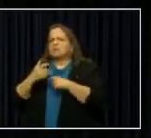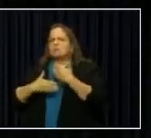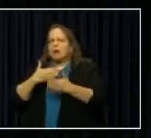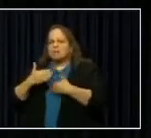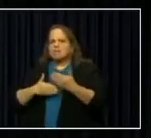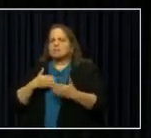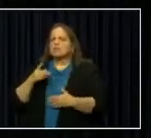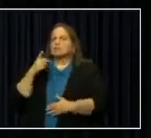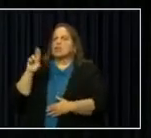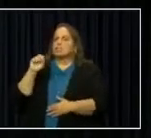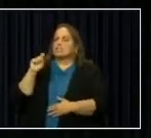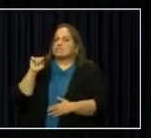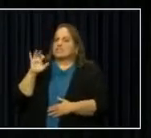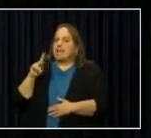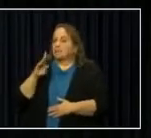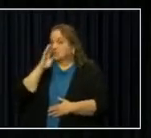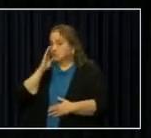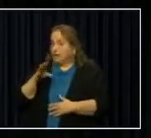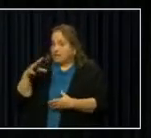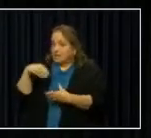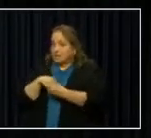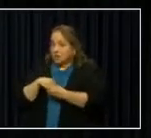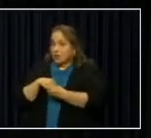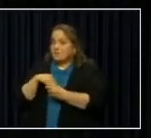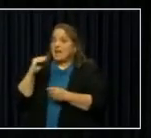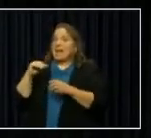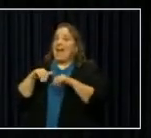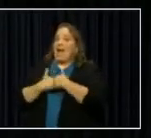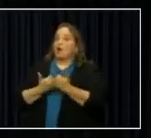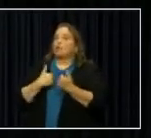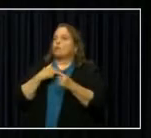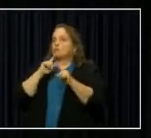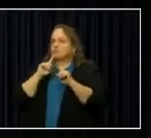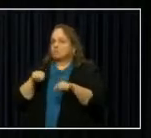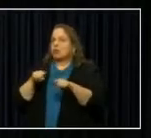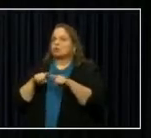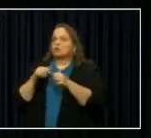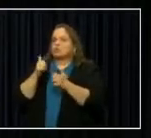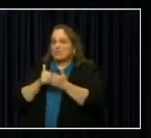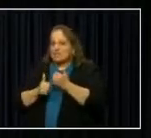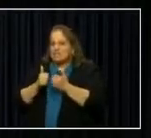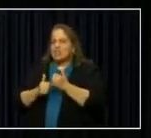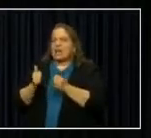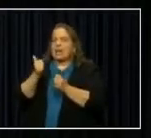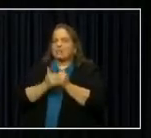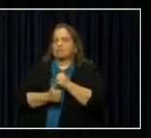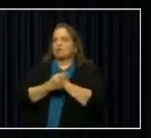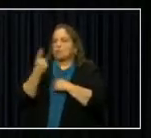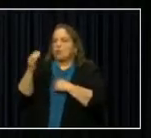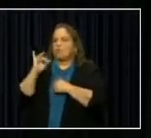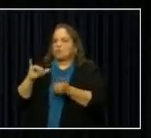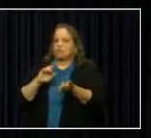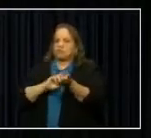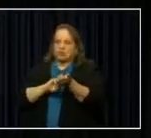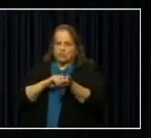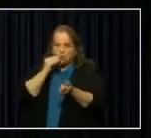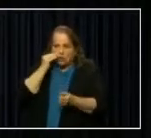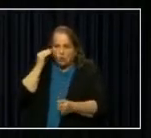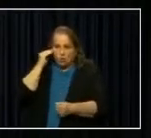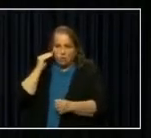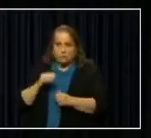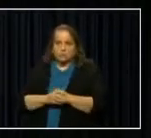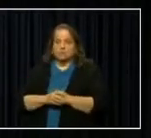process that Dr. Stack is directly involved in how we respond to each and every one of these nursing home outbreaks.